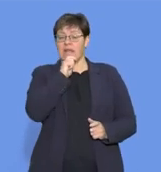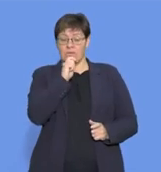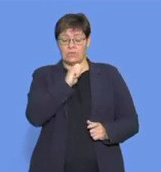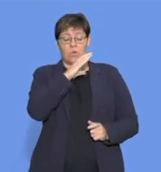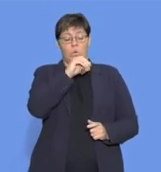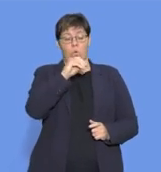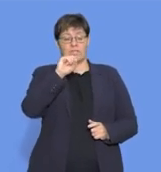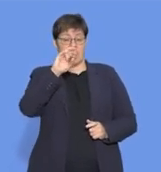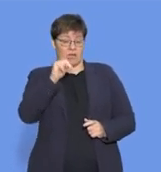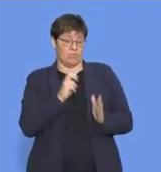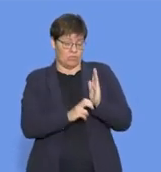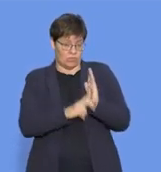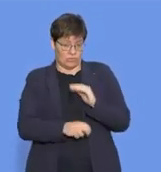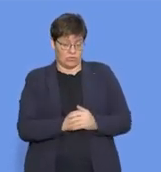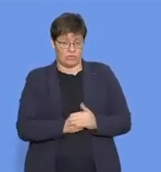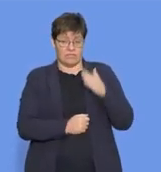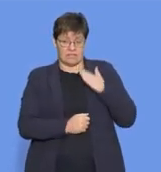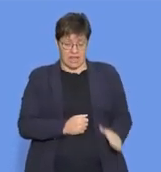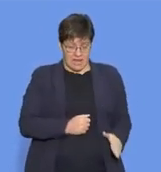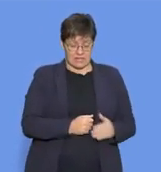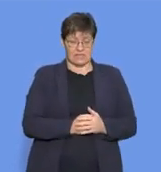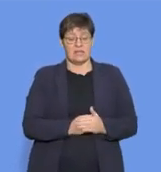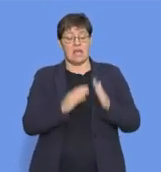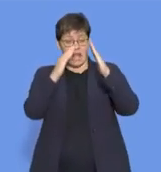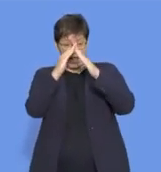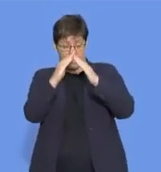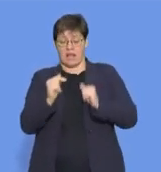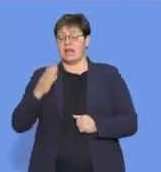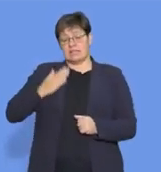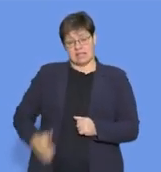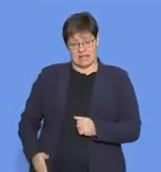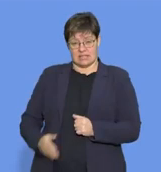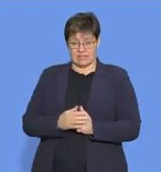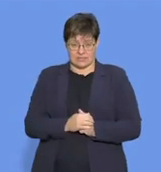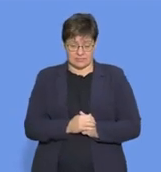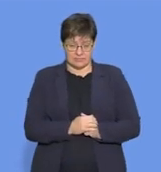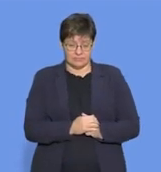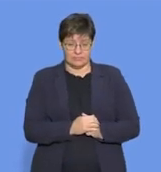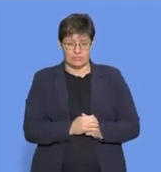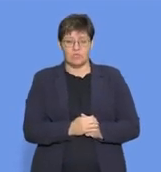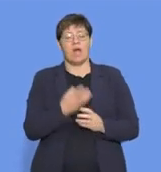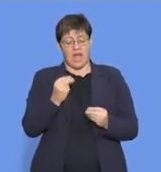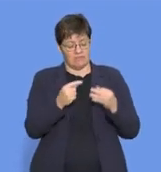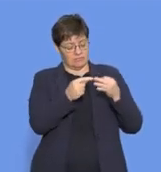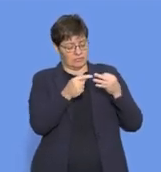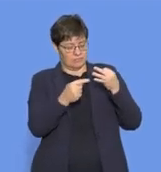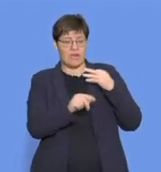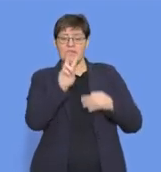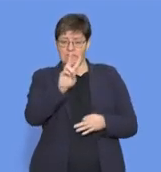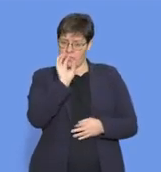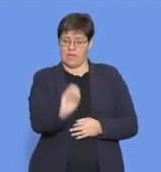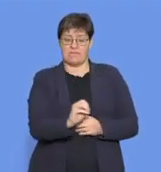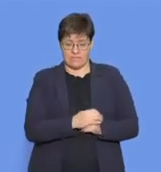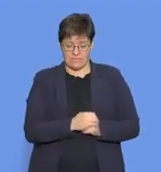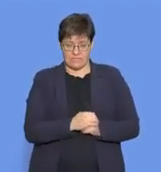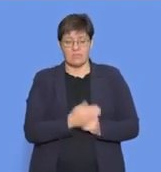can use the cos rule. We've got a side, we've got an included angle, and we've got another side. So we have that V pattern that we're looking